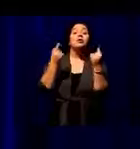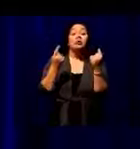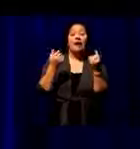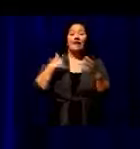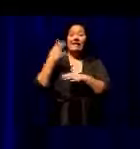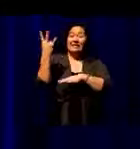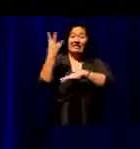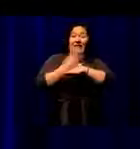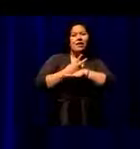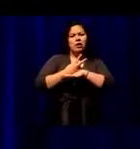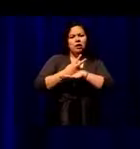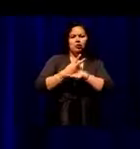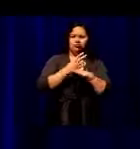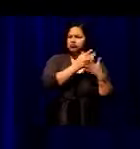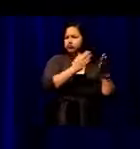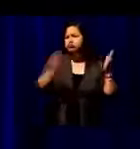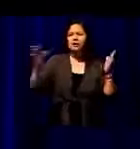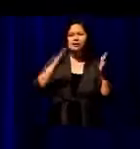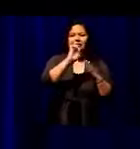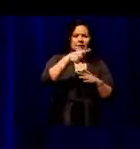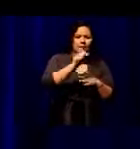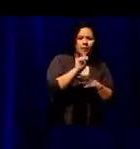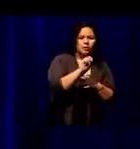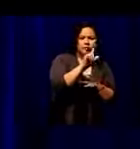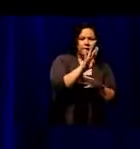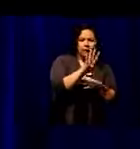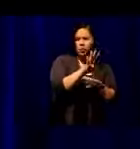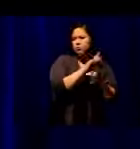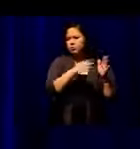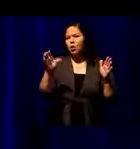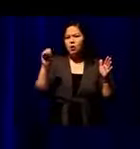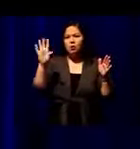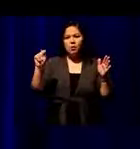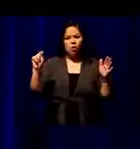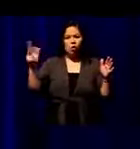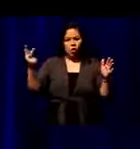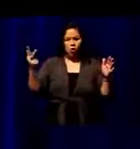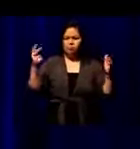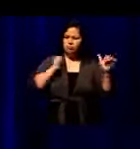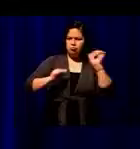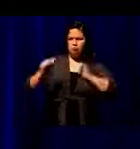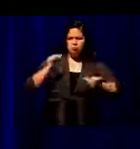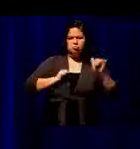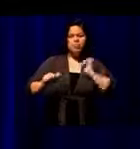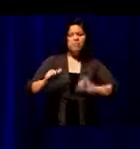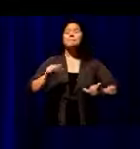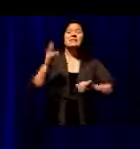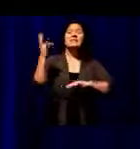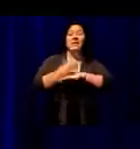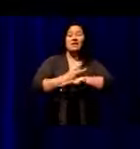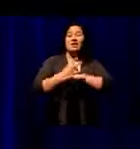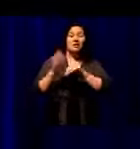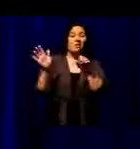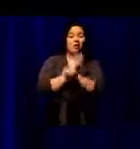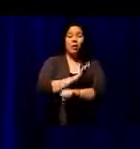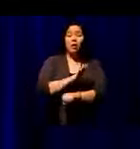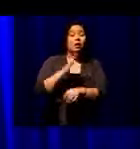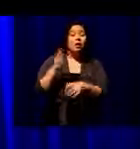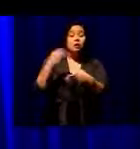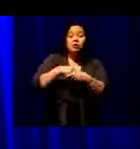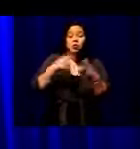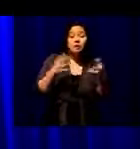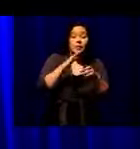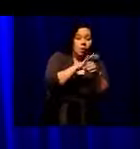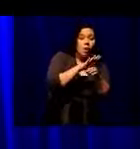from September the 24th to October the 3rd. We're featuring local,